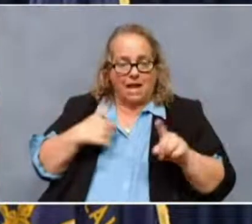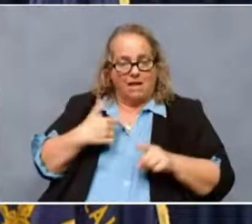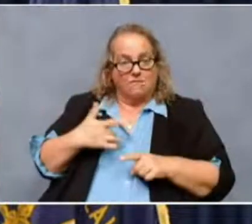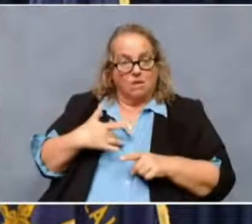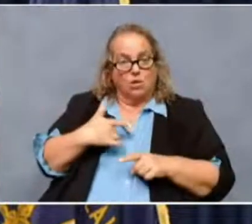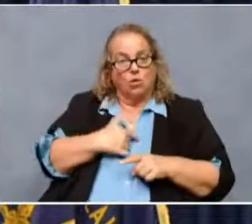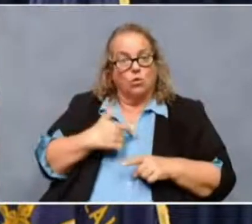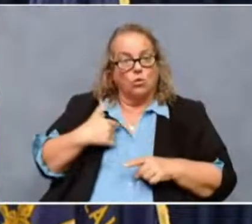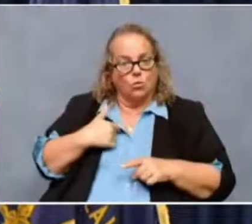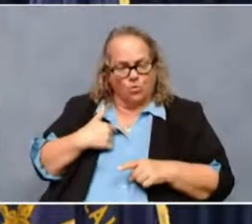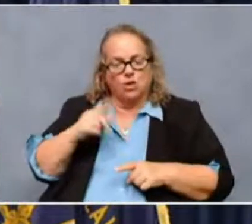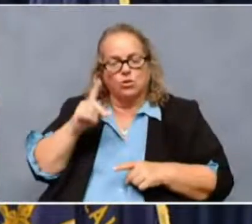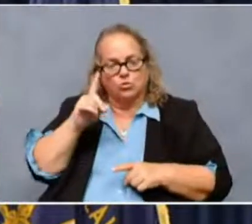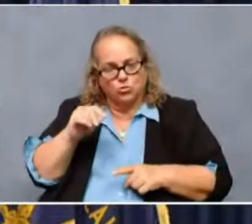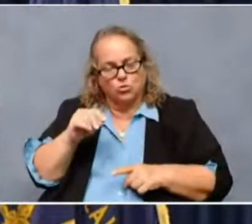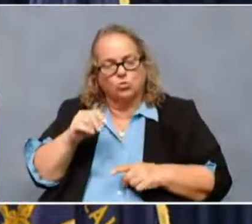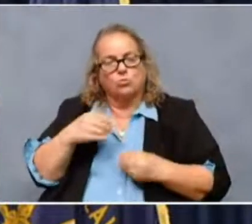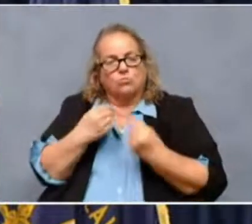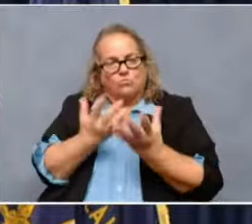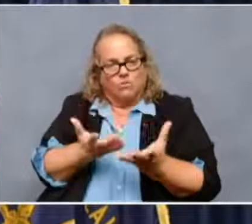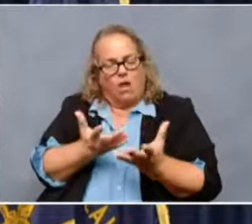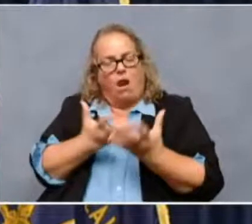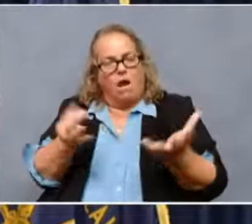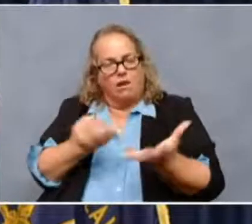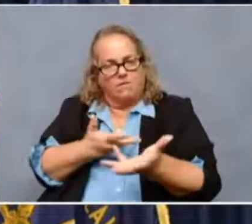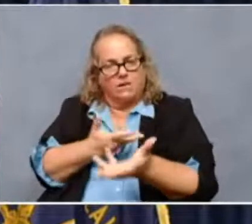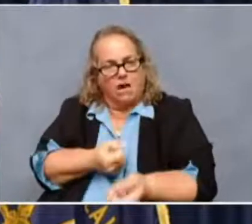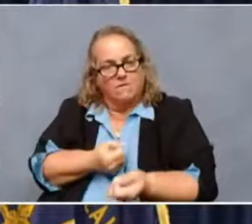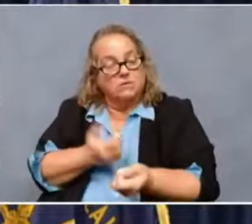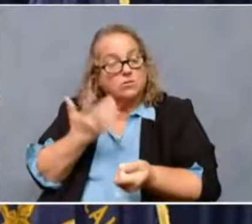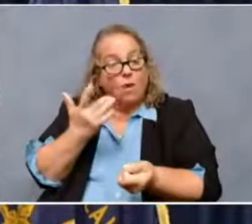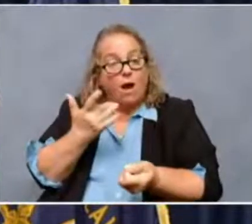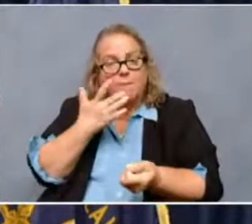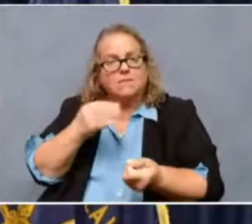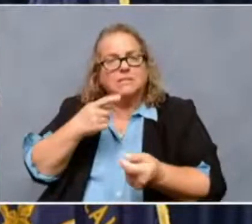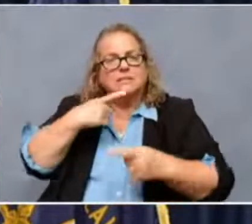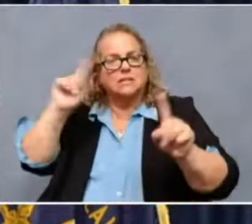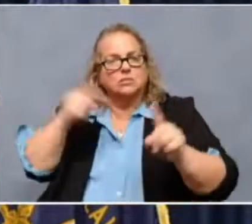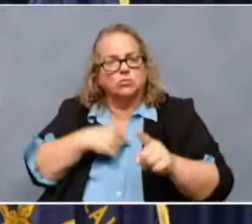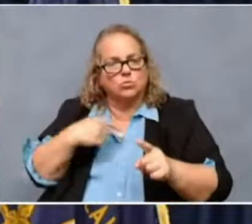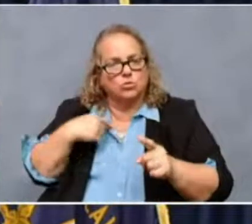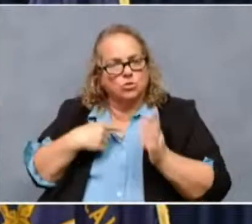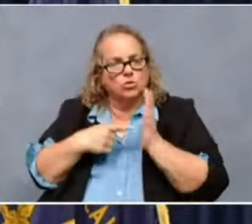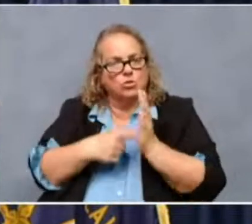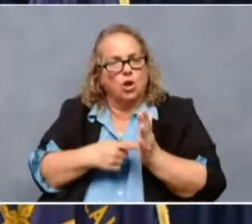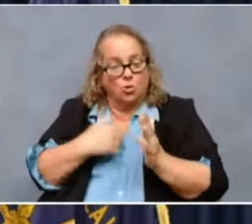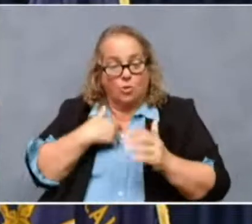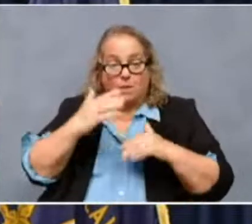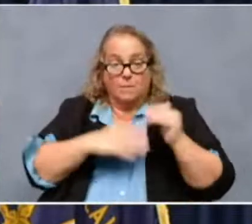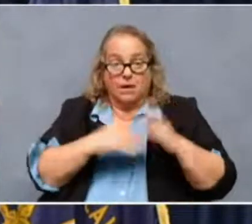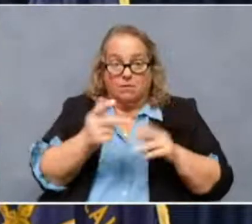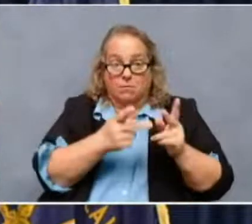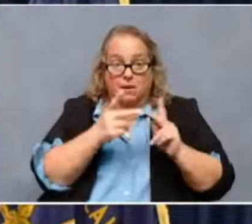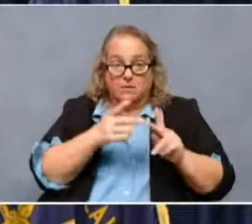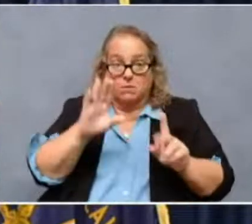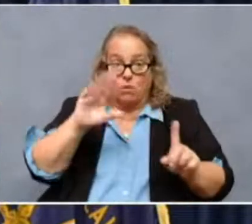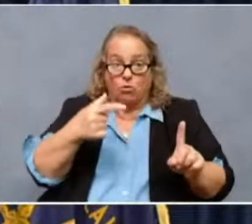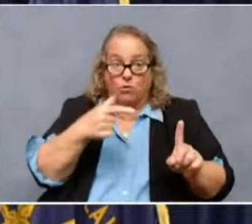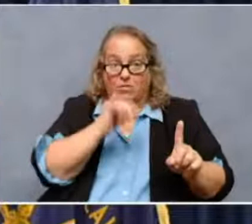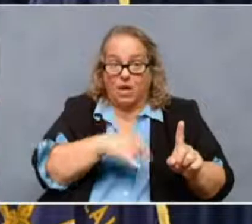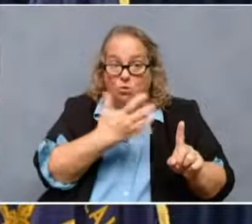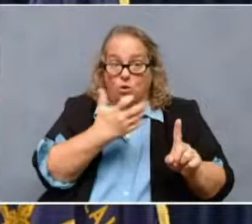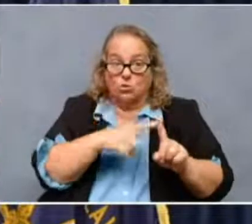instill confidence because of the success that we've shown. And we built a facility in Bowling Green that wanted to be first to